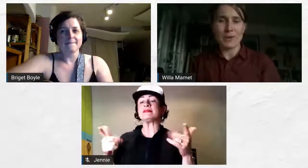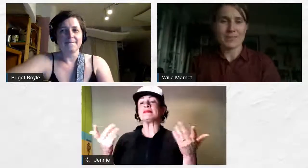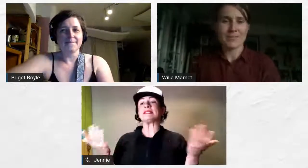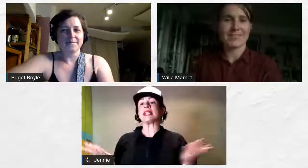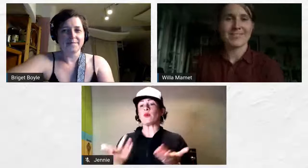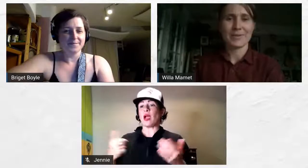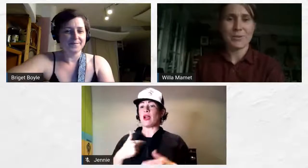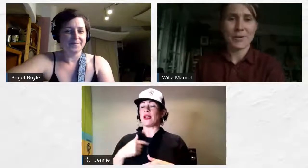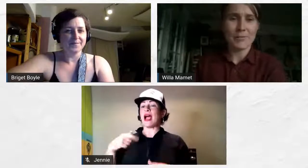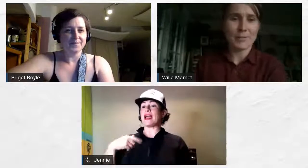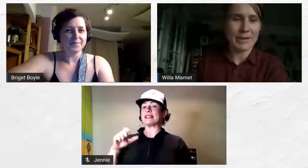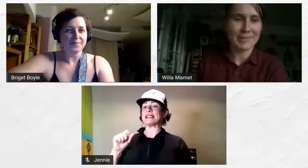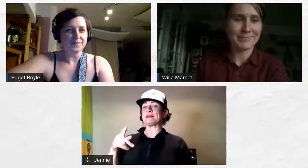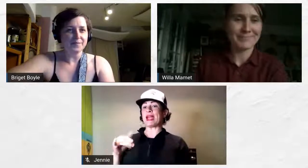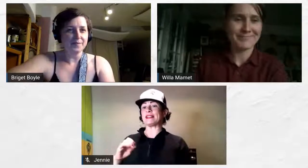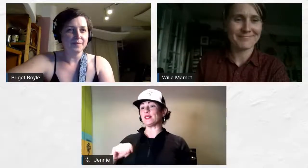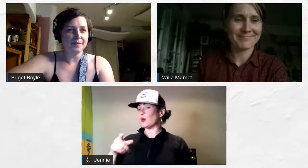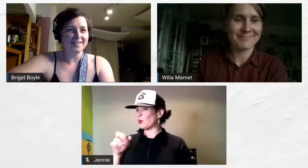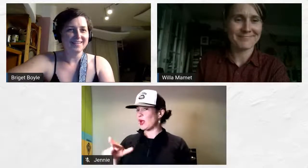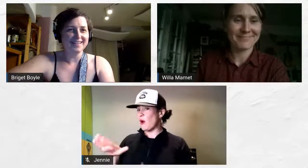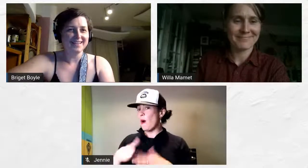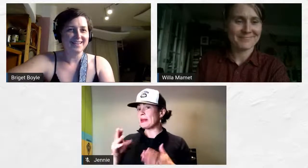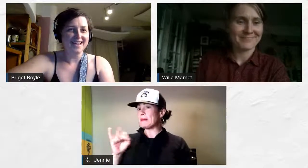very first queer open mic.